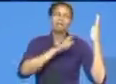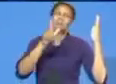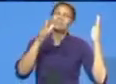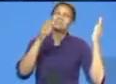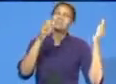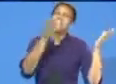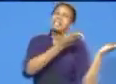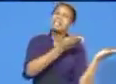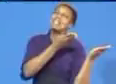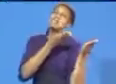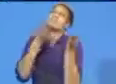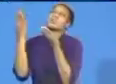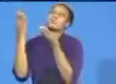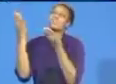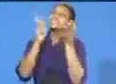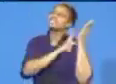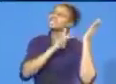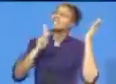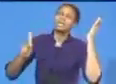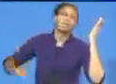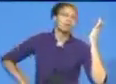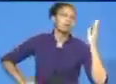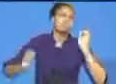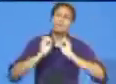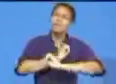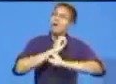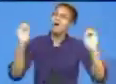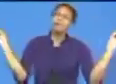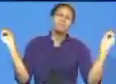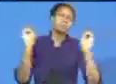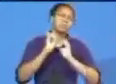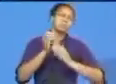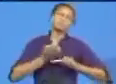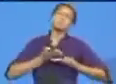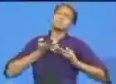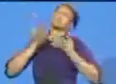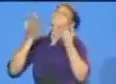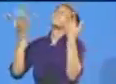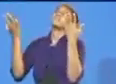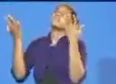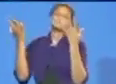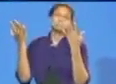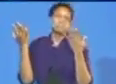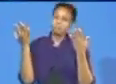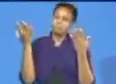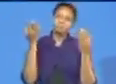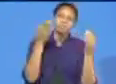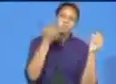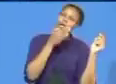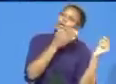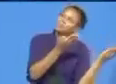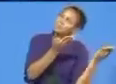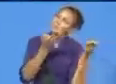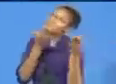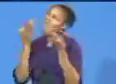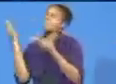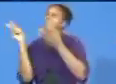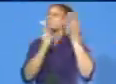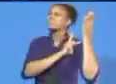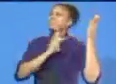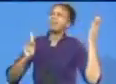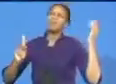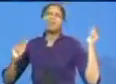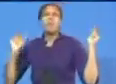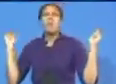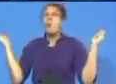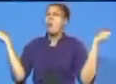King. I don't have much to bring. Take me to the King. Because